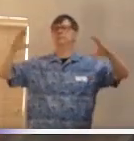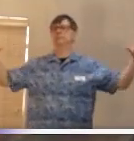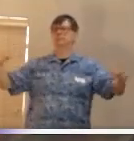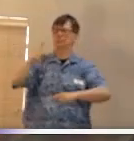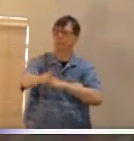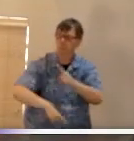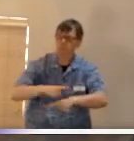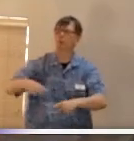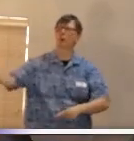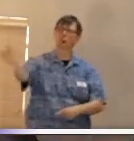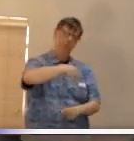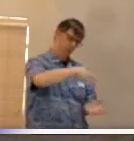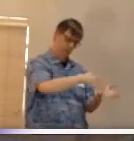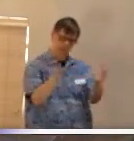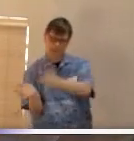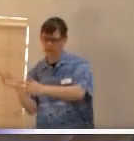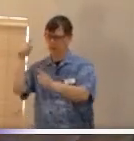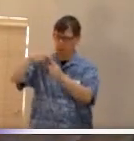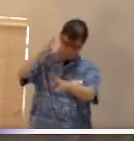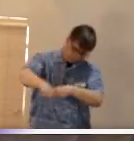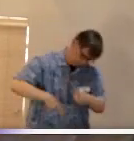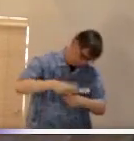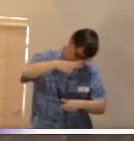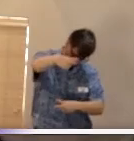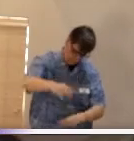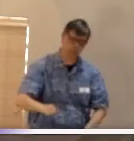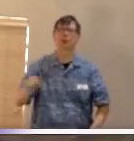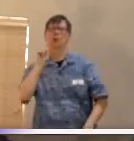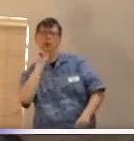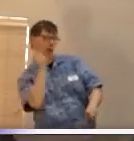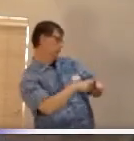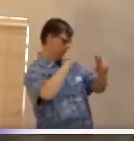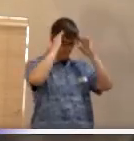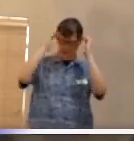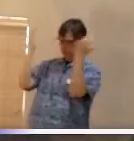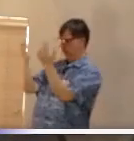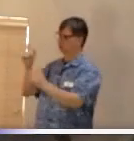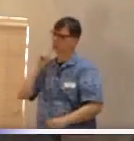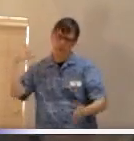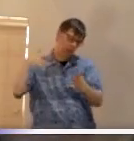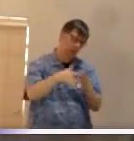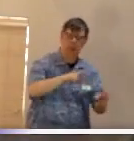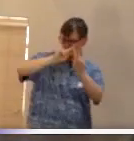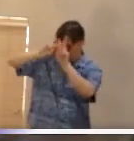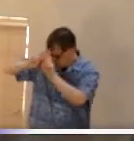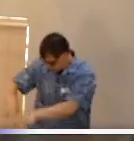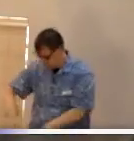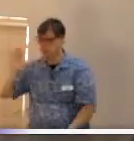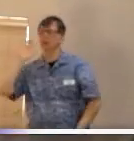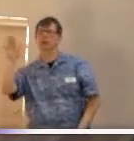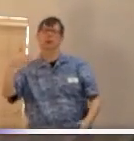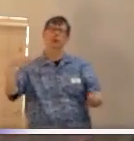we respond to the world. And then once we become self-aware, we start to notice that we